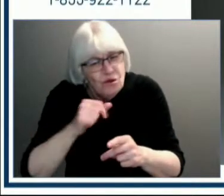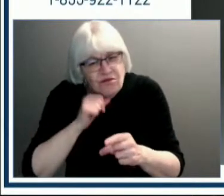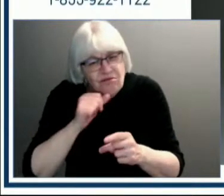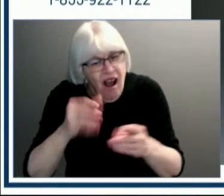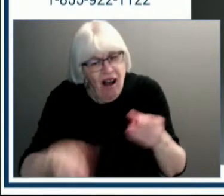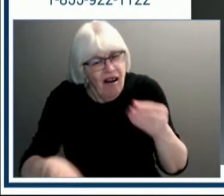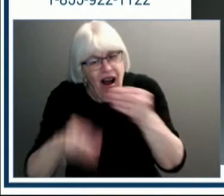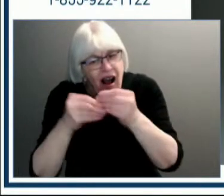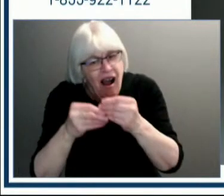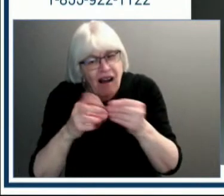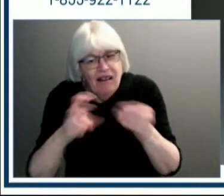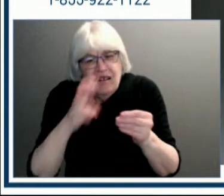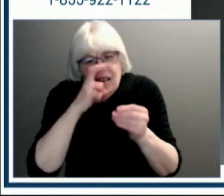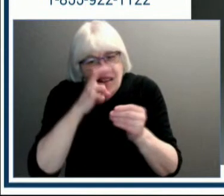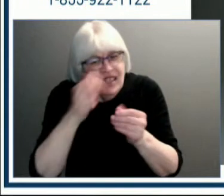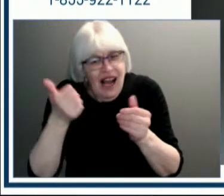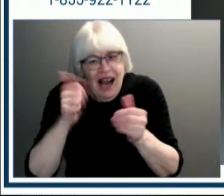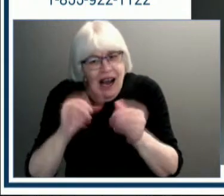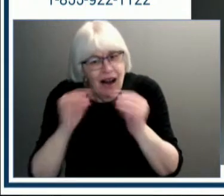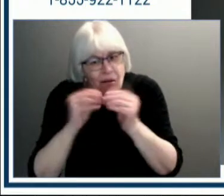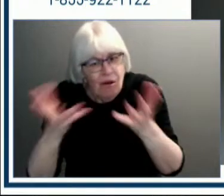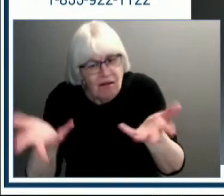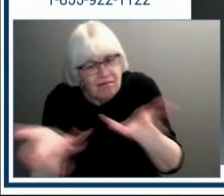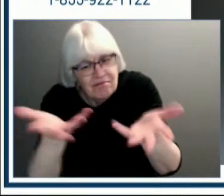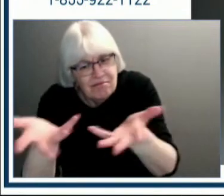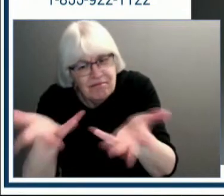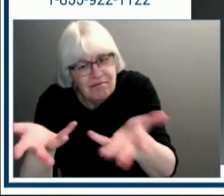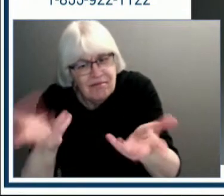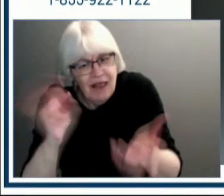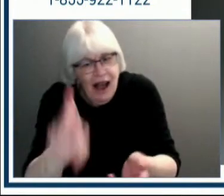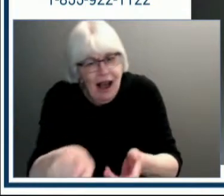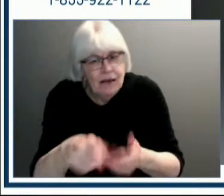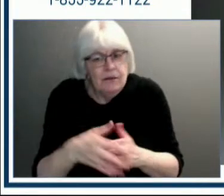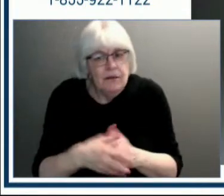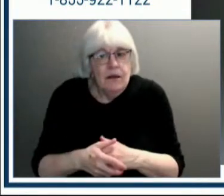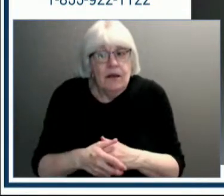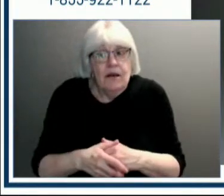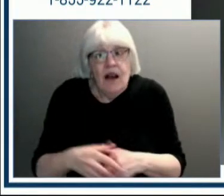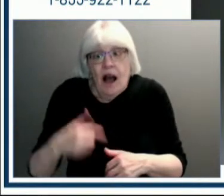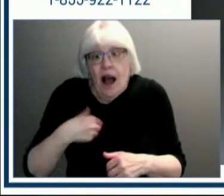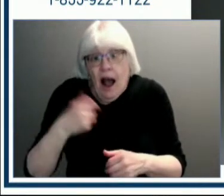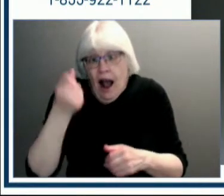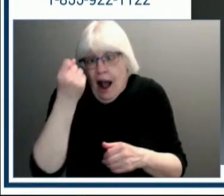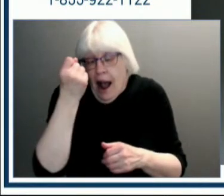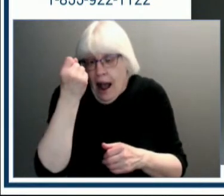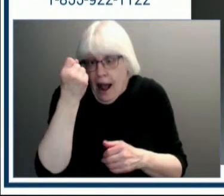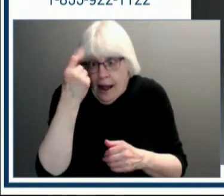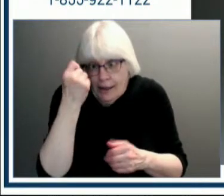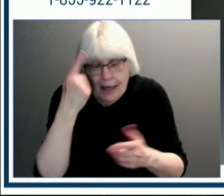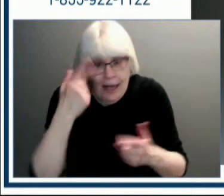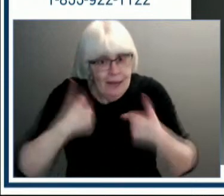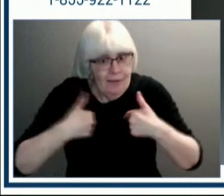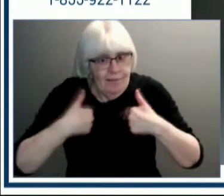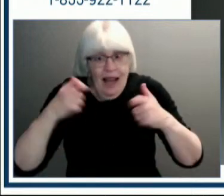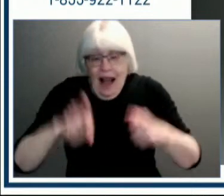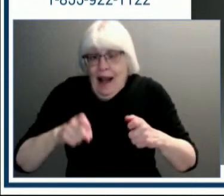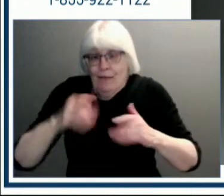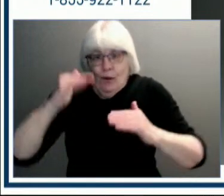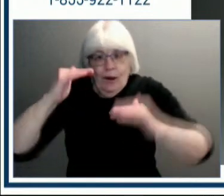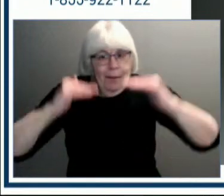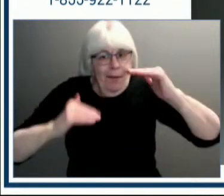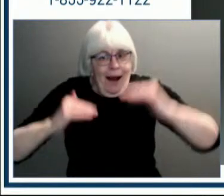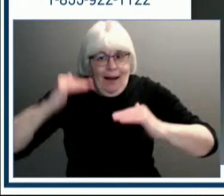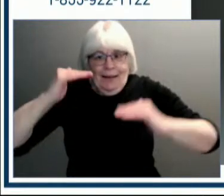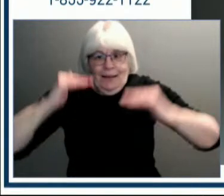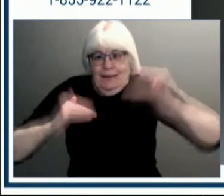that every restriction has its own set of significant impacts. We have a disease that's